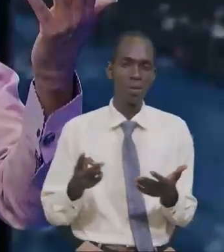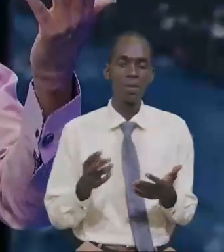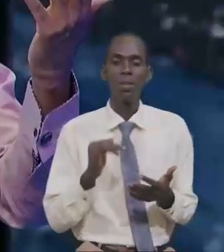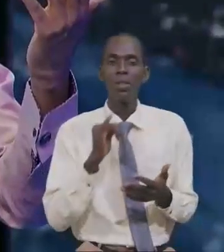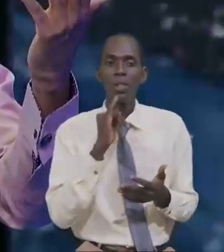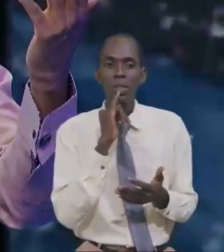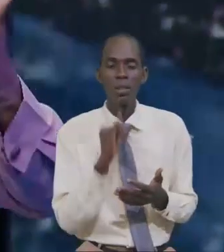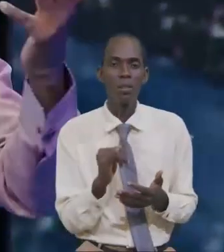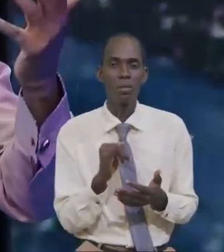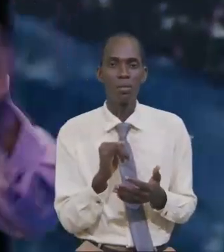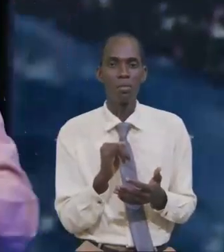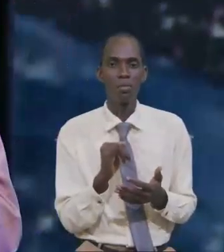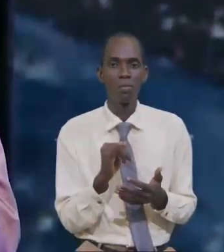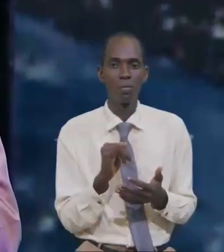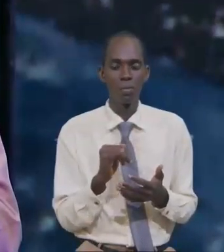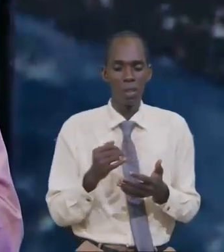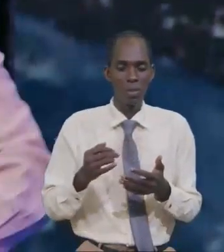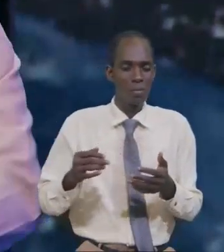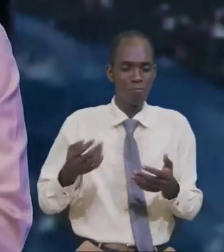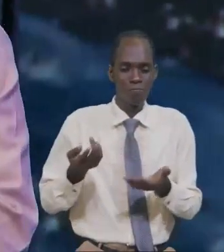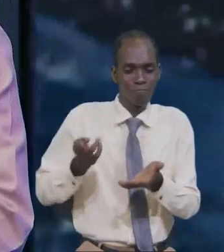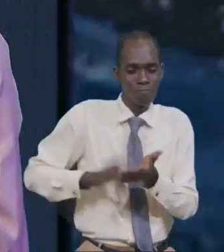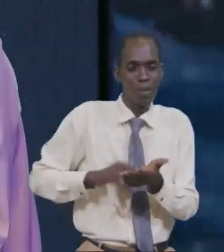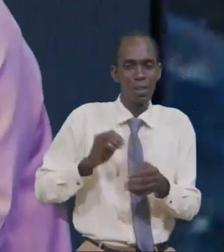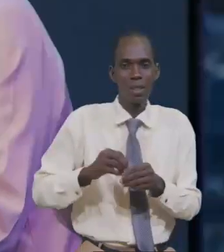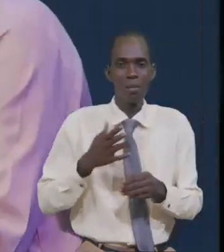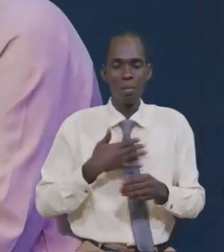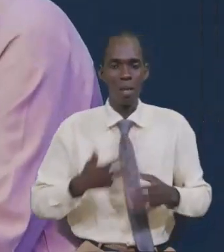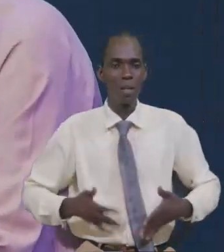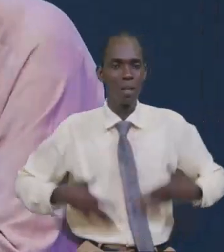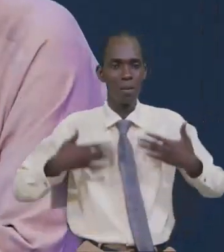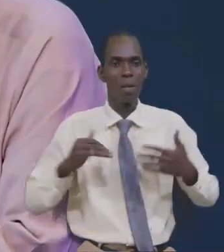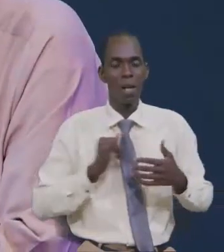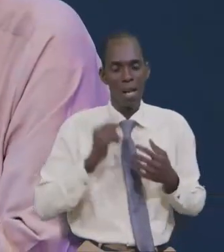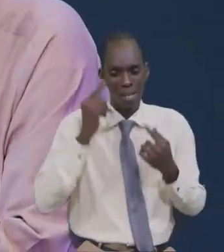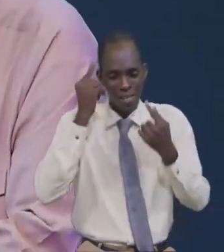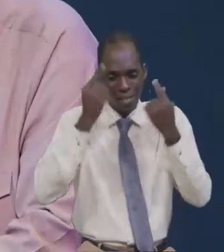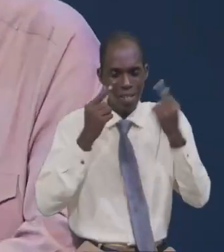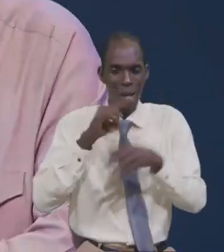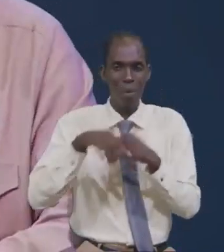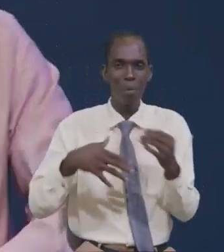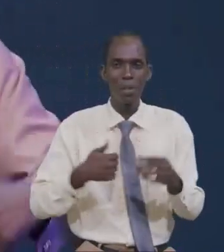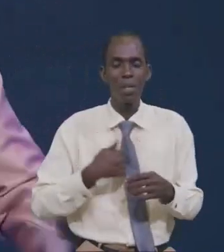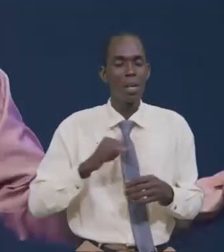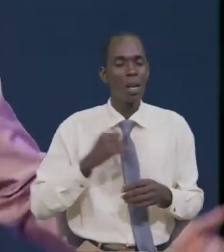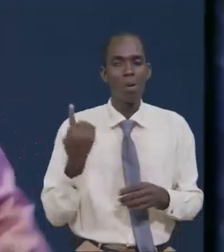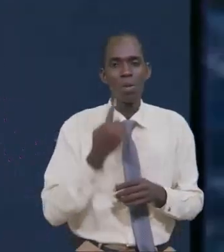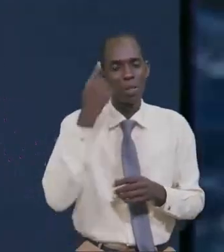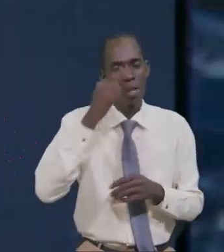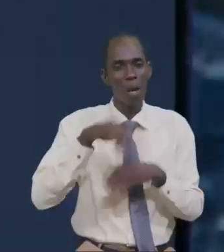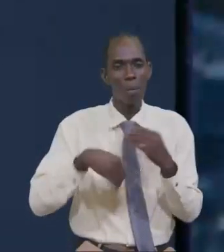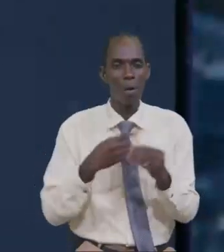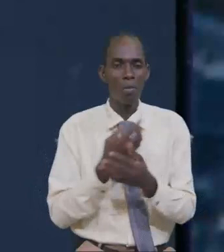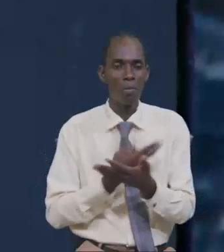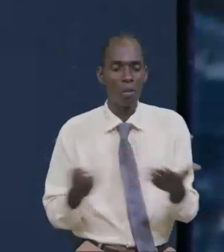about failure. I think about defeat. Can I ever get out of that failure and then succeed